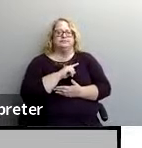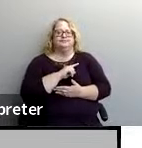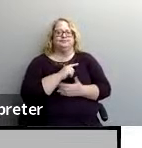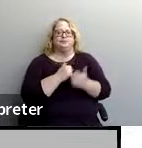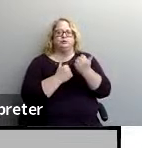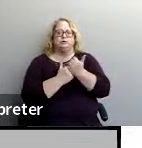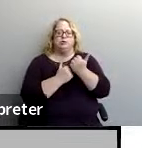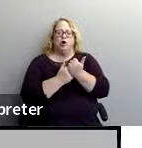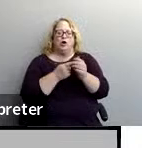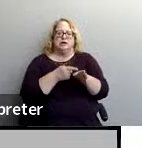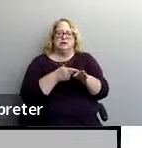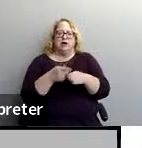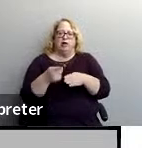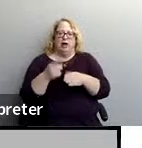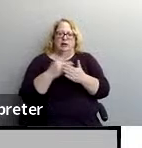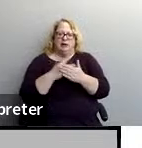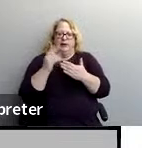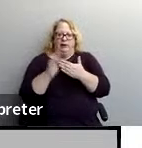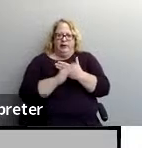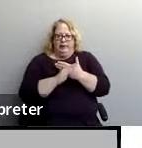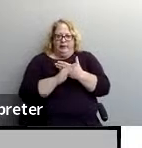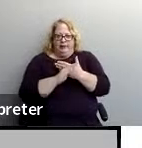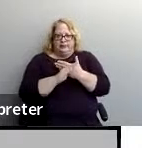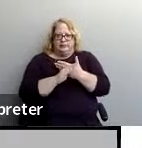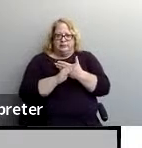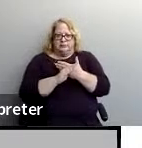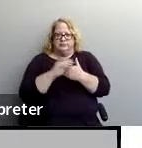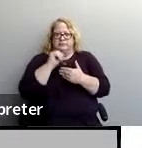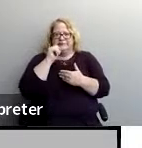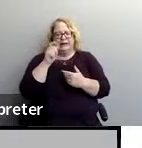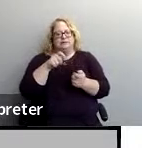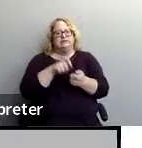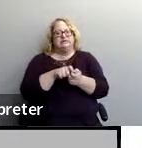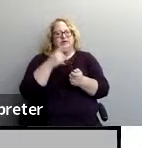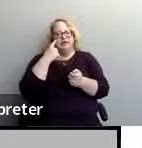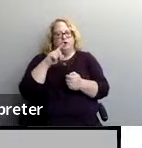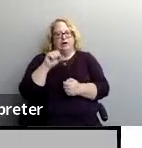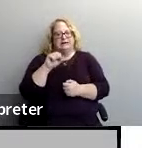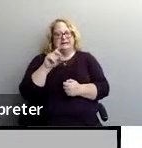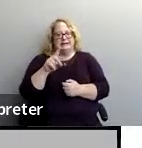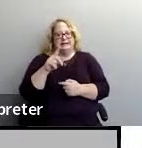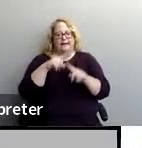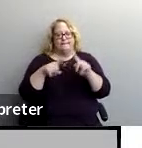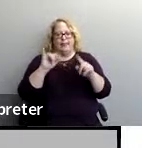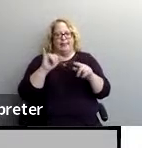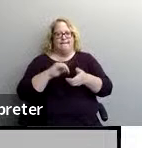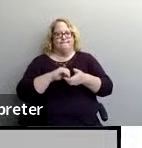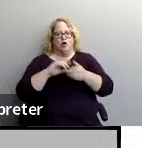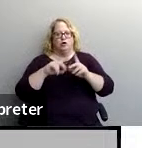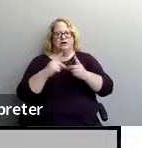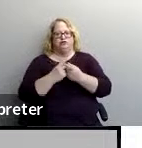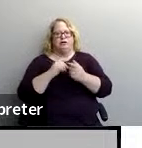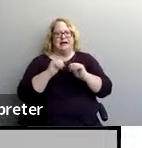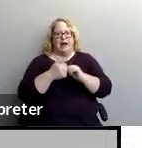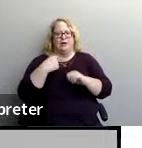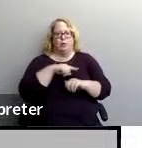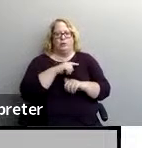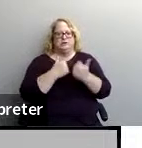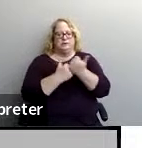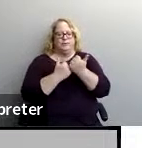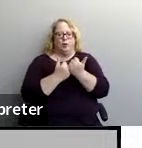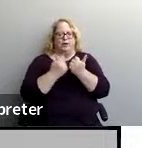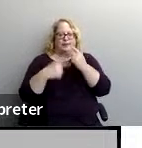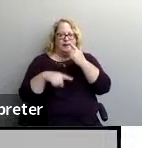our specialized programs that exist not specifically through special school districts, but in that partner district? How can we better support